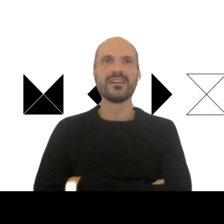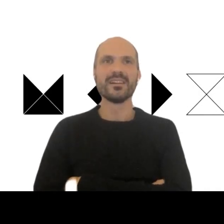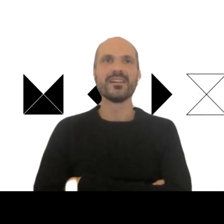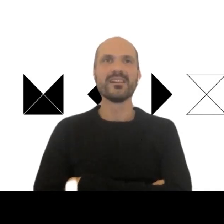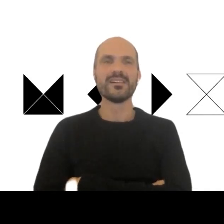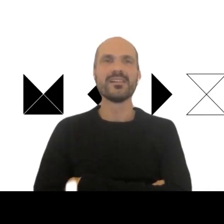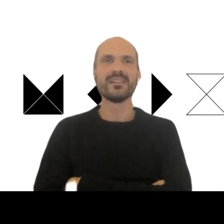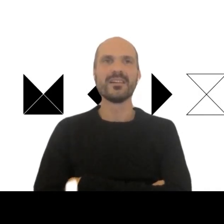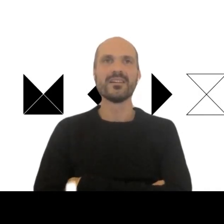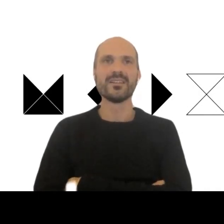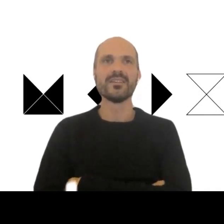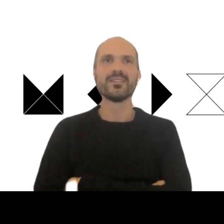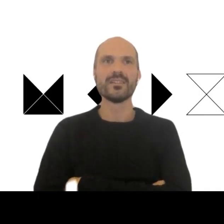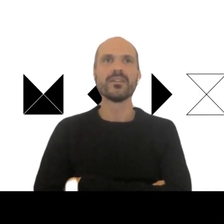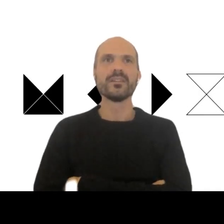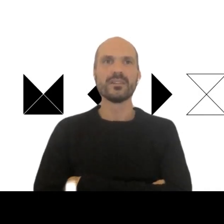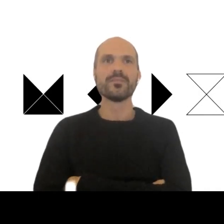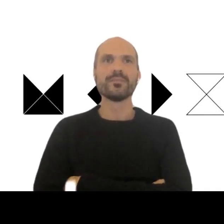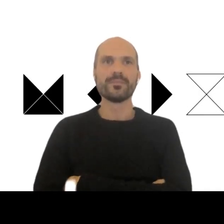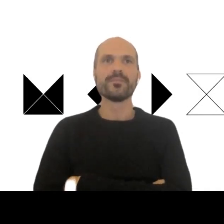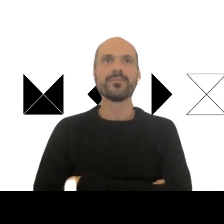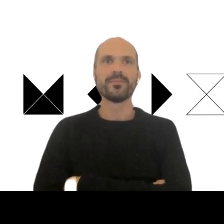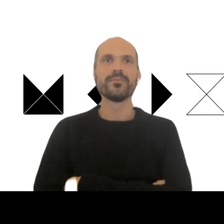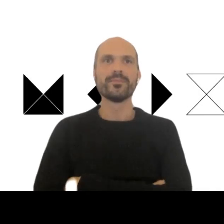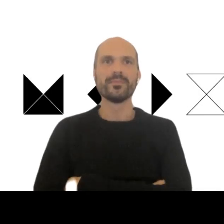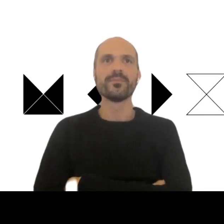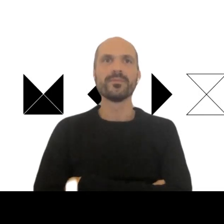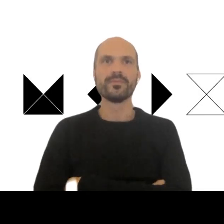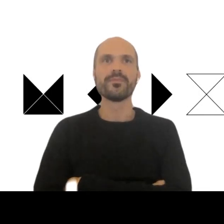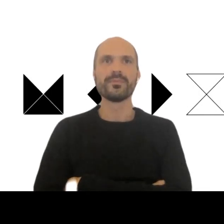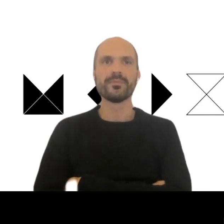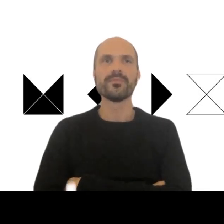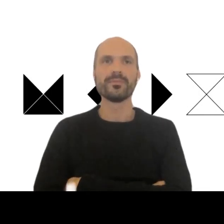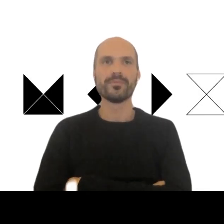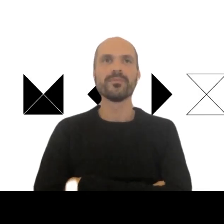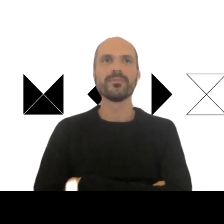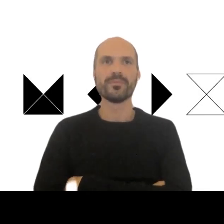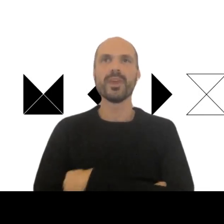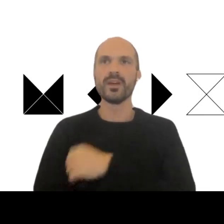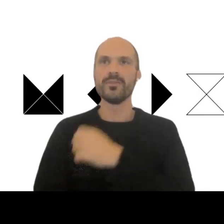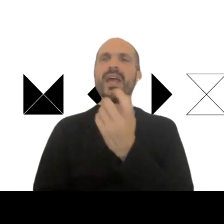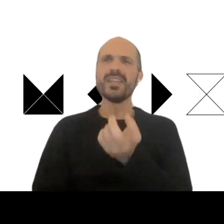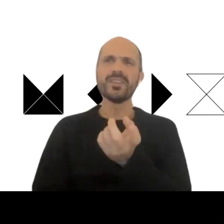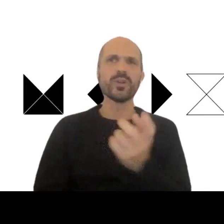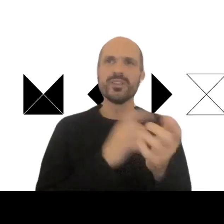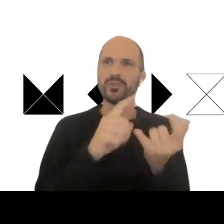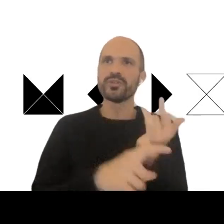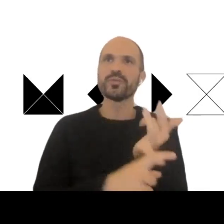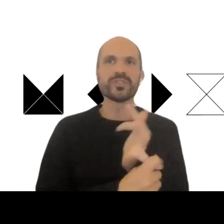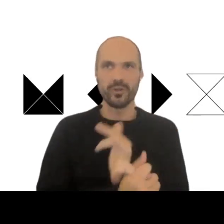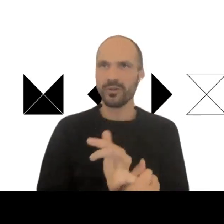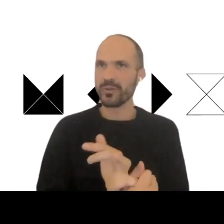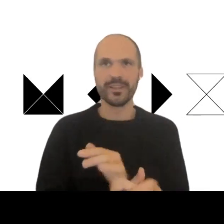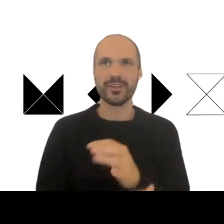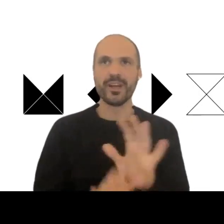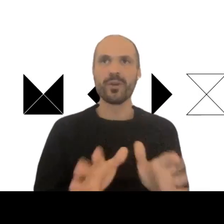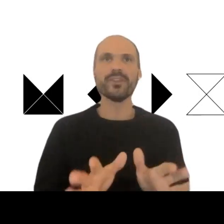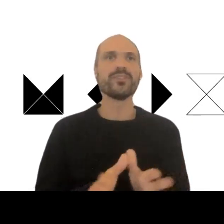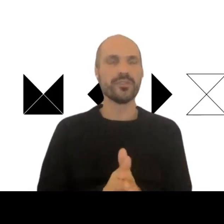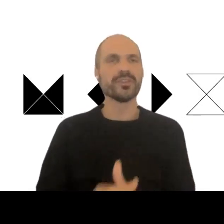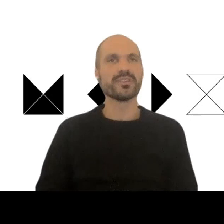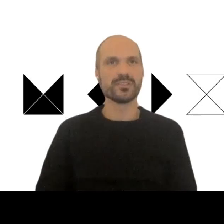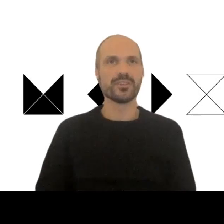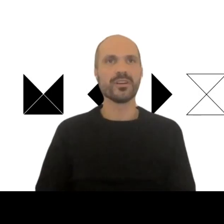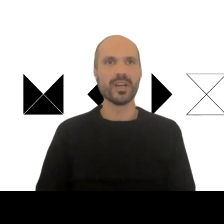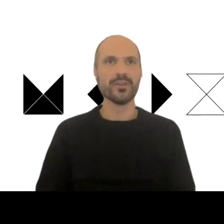Yeah, so that we could see a big difference already there. Yeah, and these units were sold, right? They're not